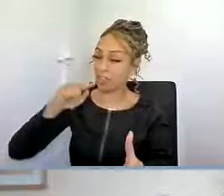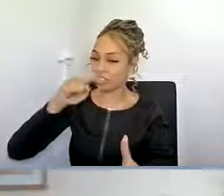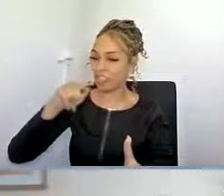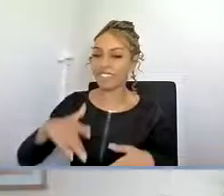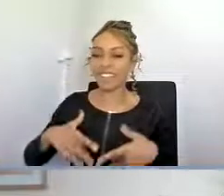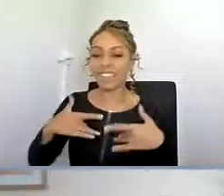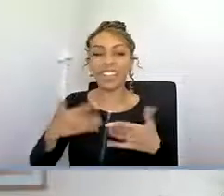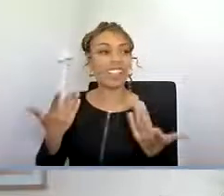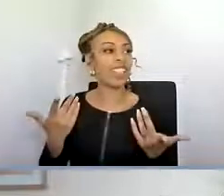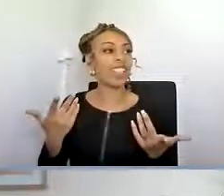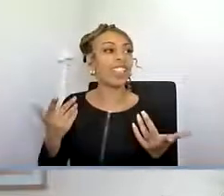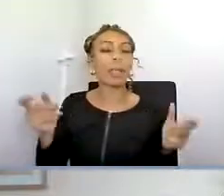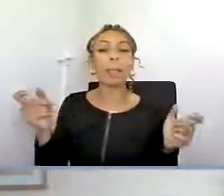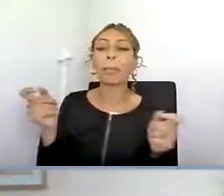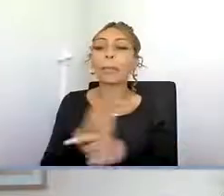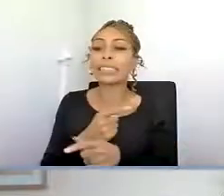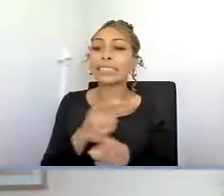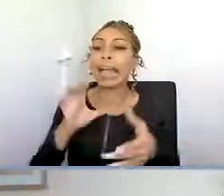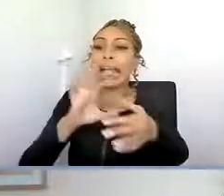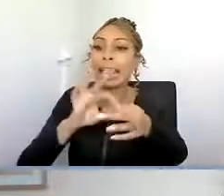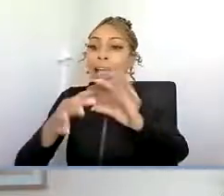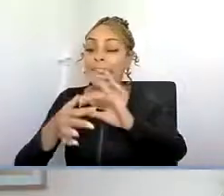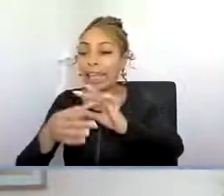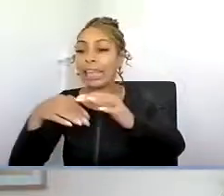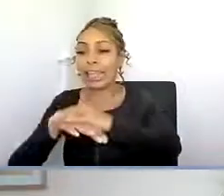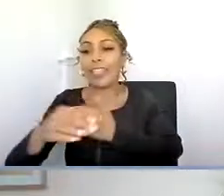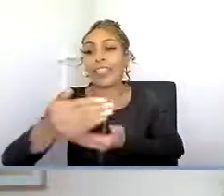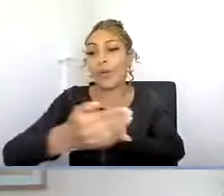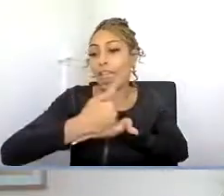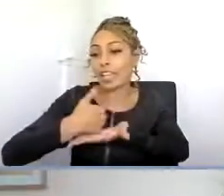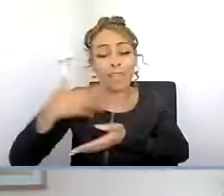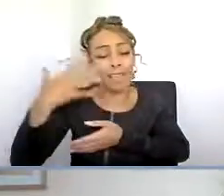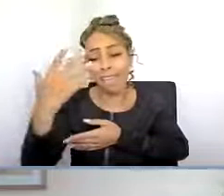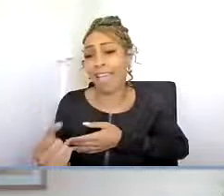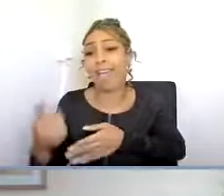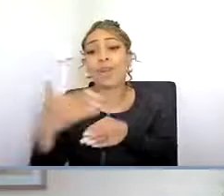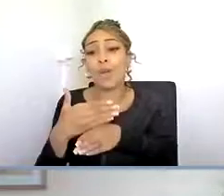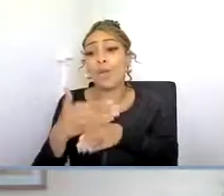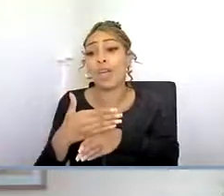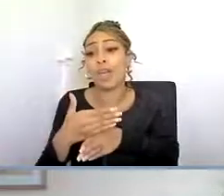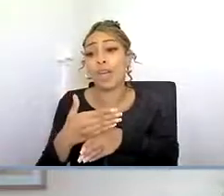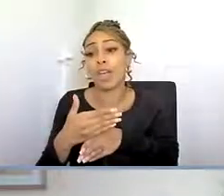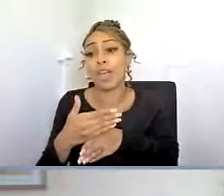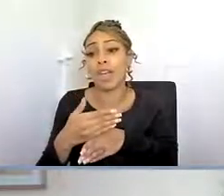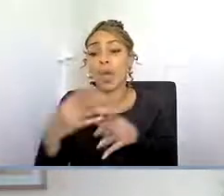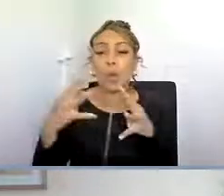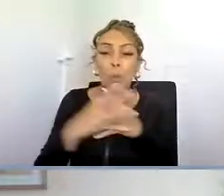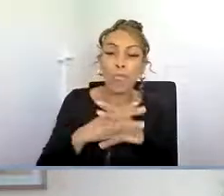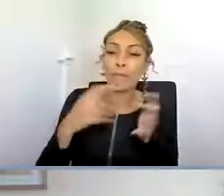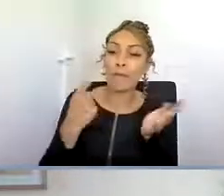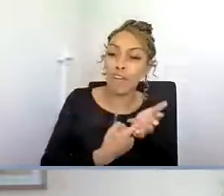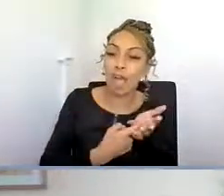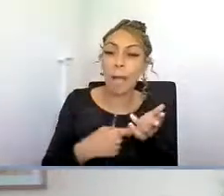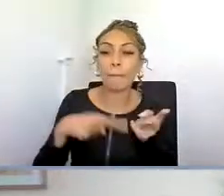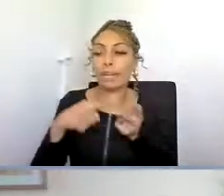like a missing link in the collection. We had works, or we have works by William Roberts, by